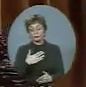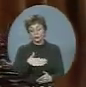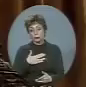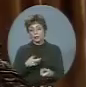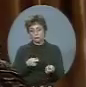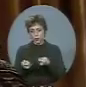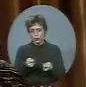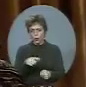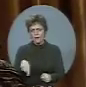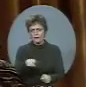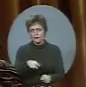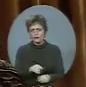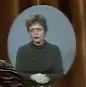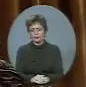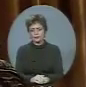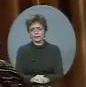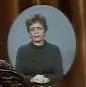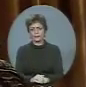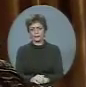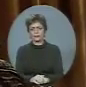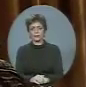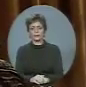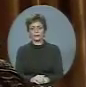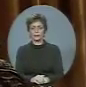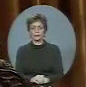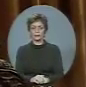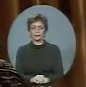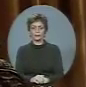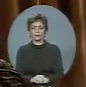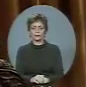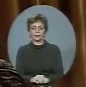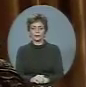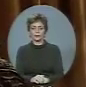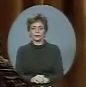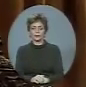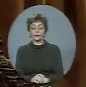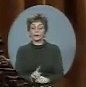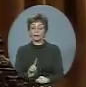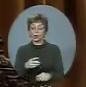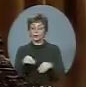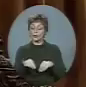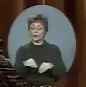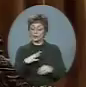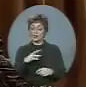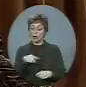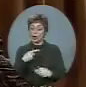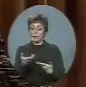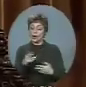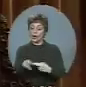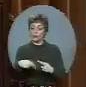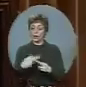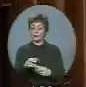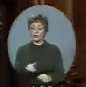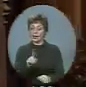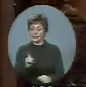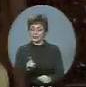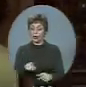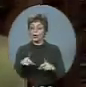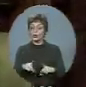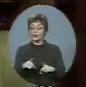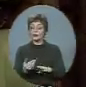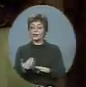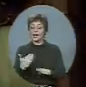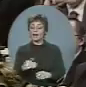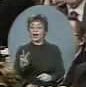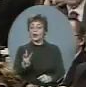have a little control in here. The Right Honourable Prime Minister has the floor to answer the question asked by the member for Wascana. Order. Mr. Speaker, the honourable